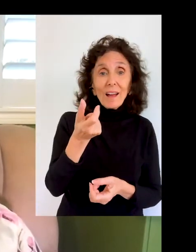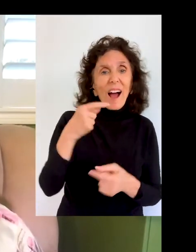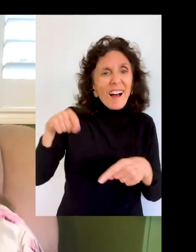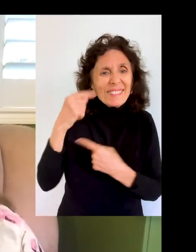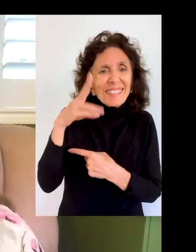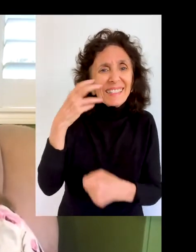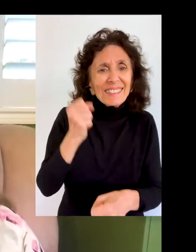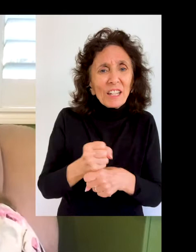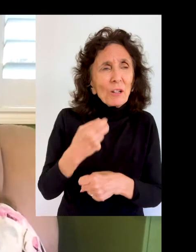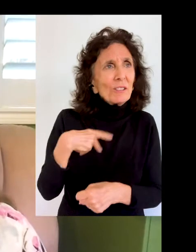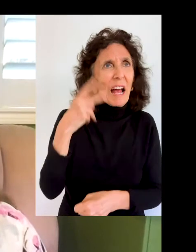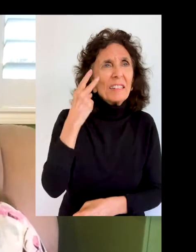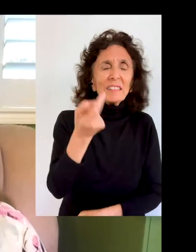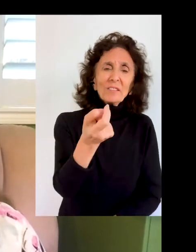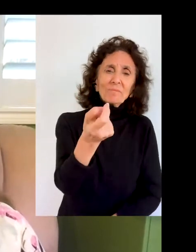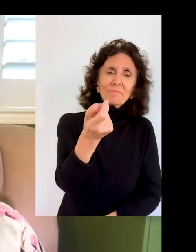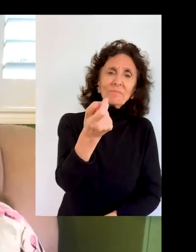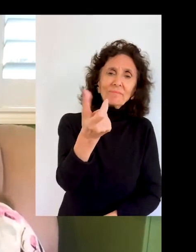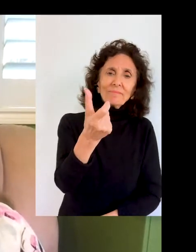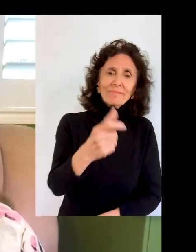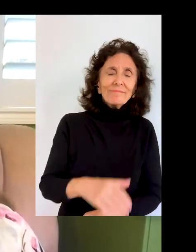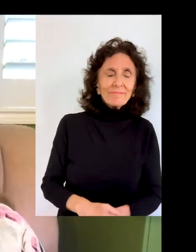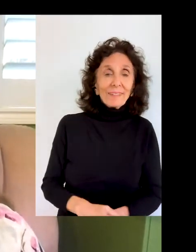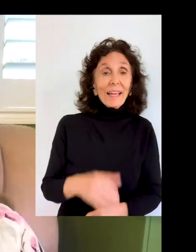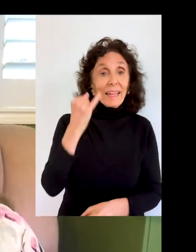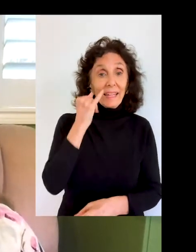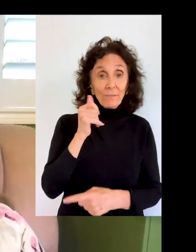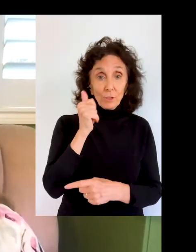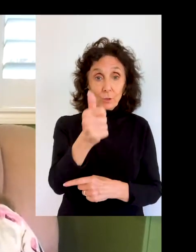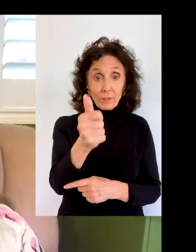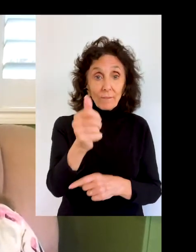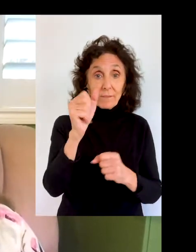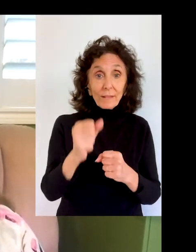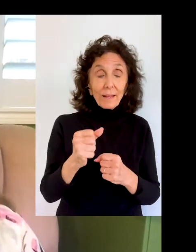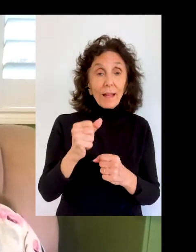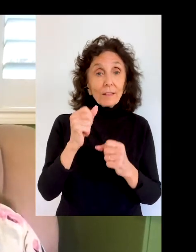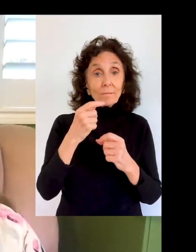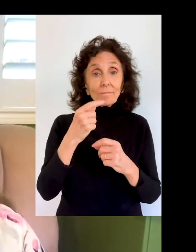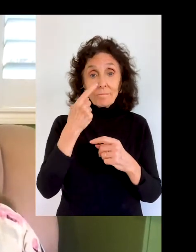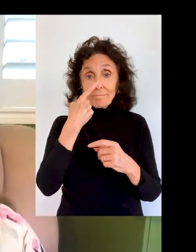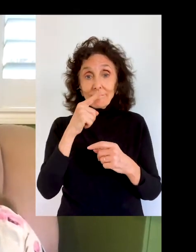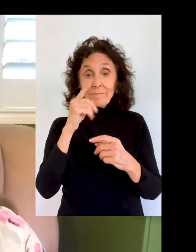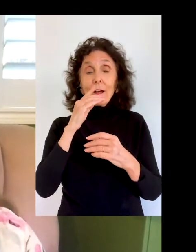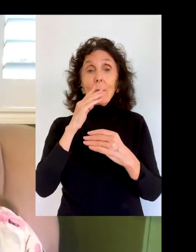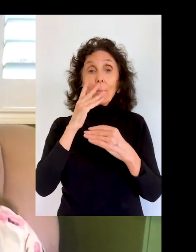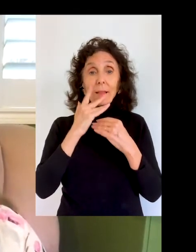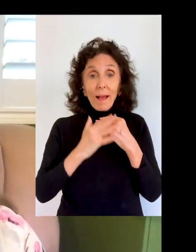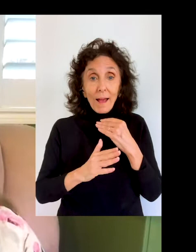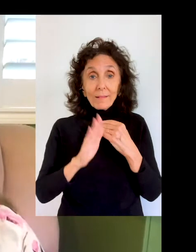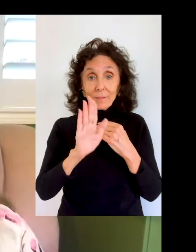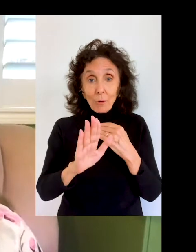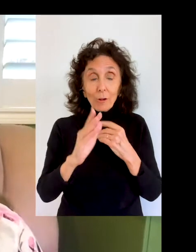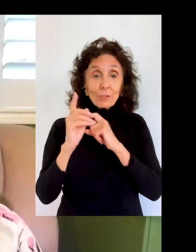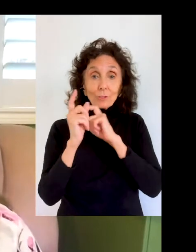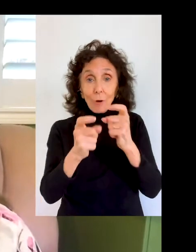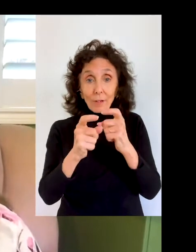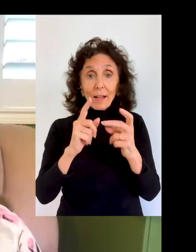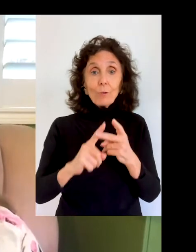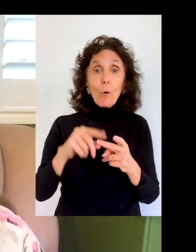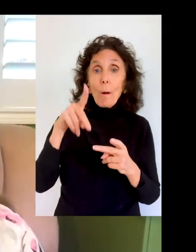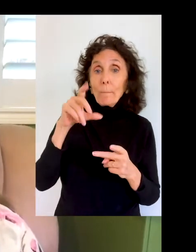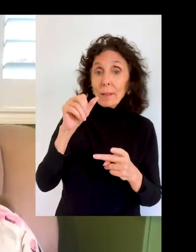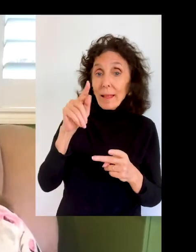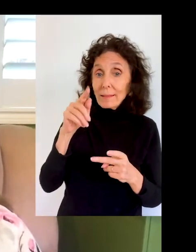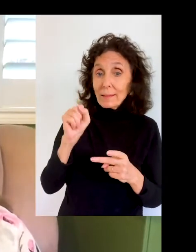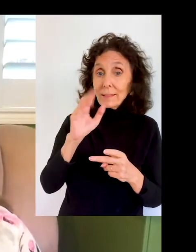years. Final thing, if you can donate blood or platelets, please consider donating to the Red Cross at least twice a year. And if